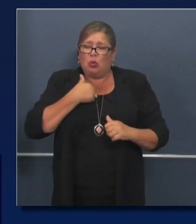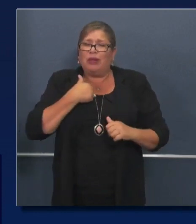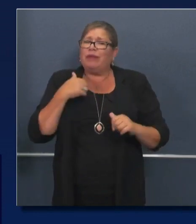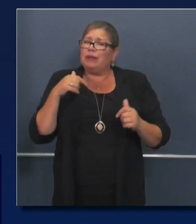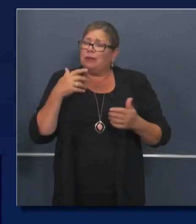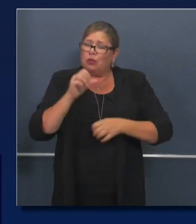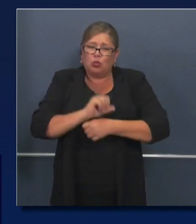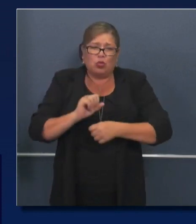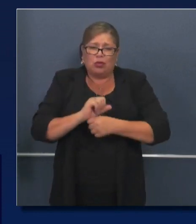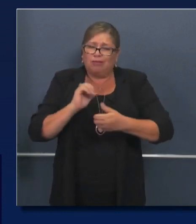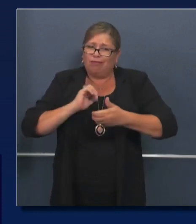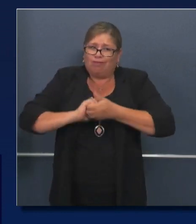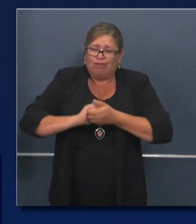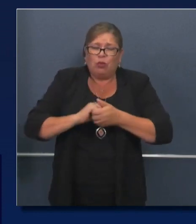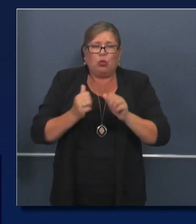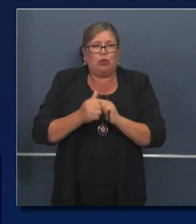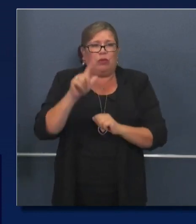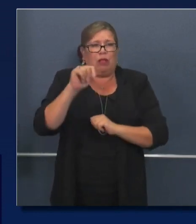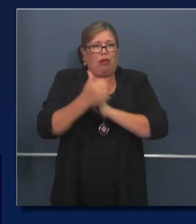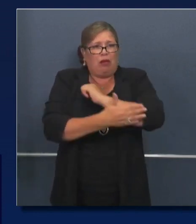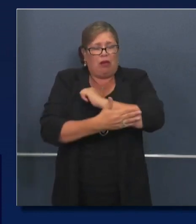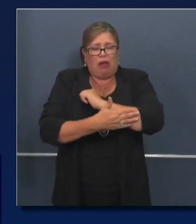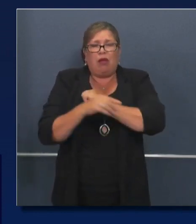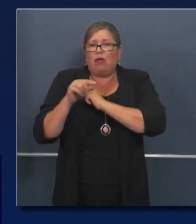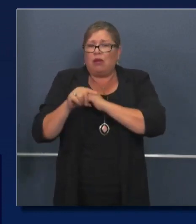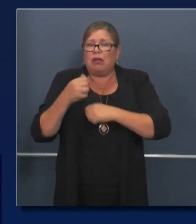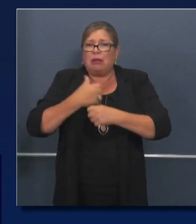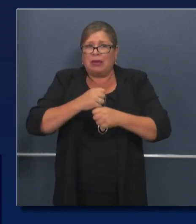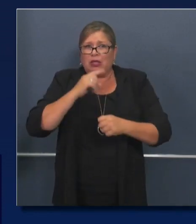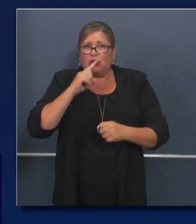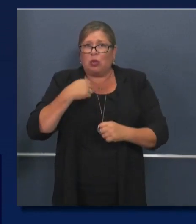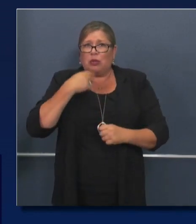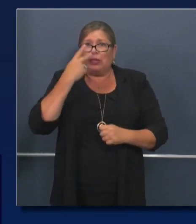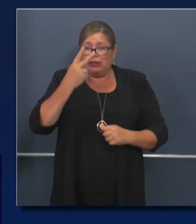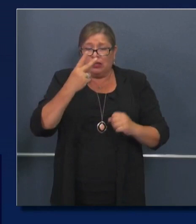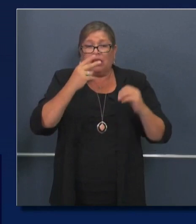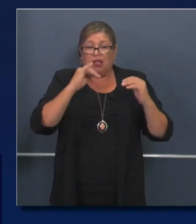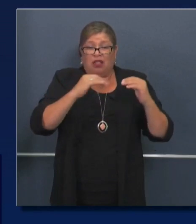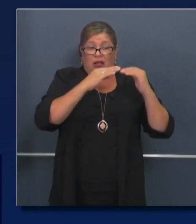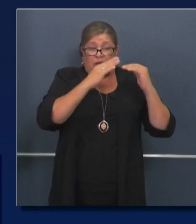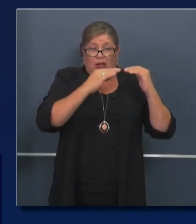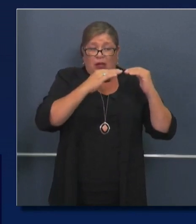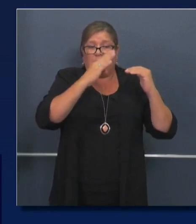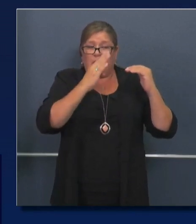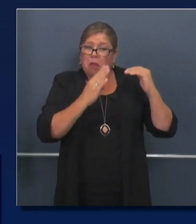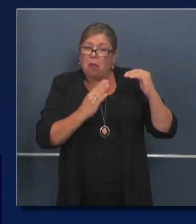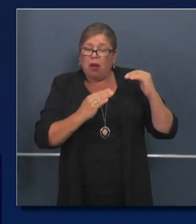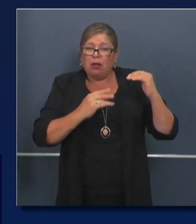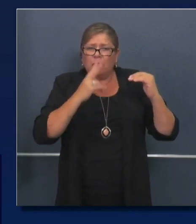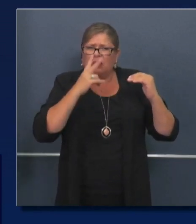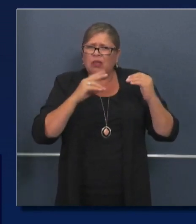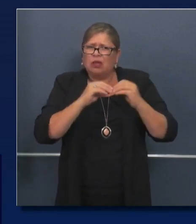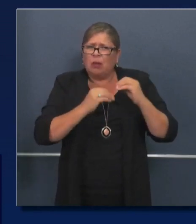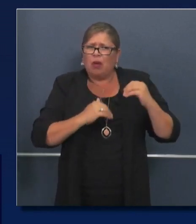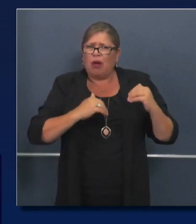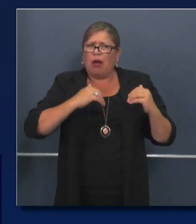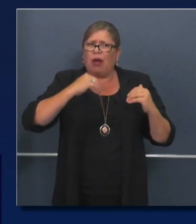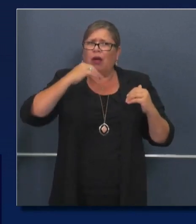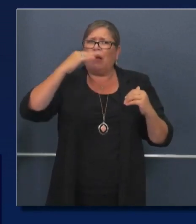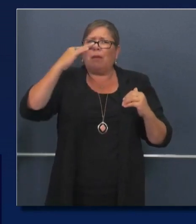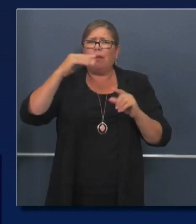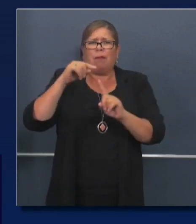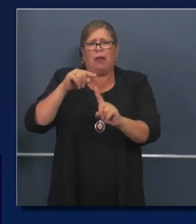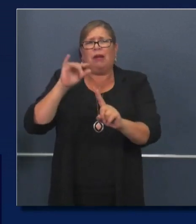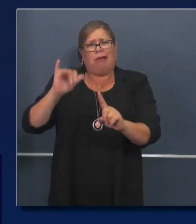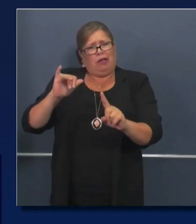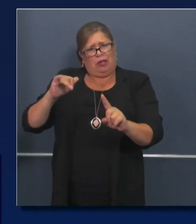this county to make sure that as that data line goes up, as you see it has over the last few days, that we